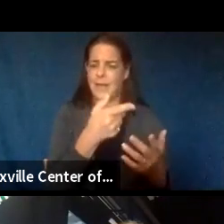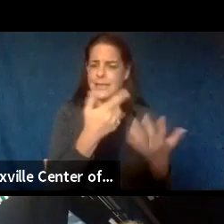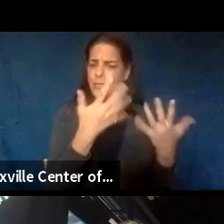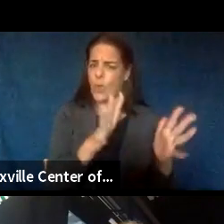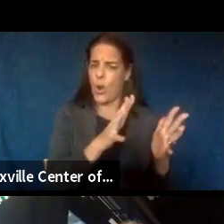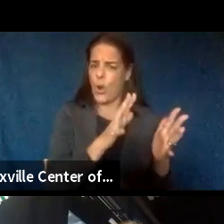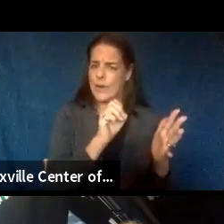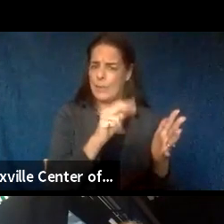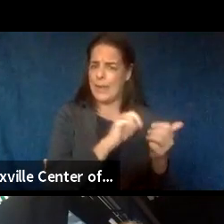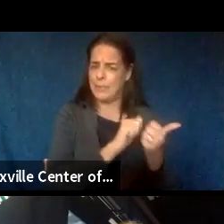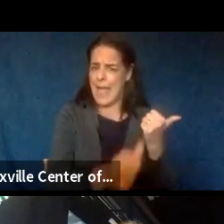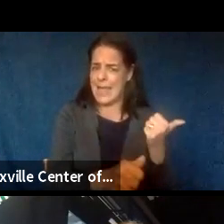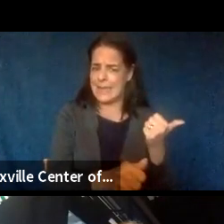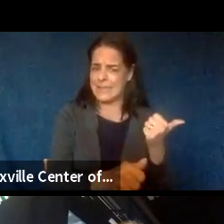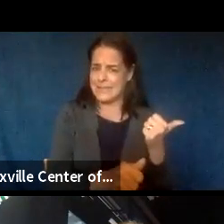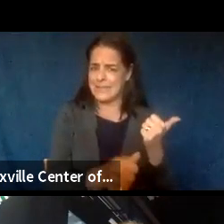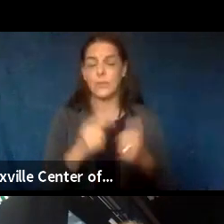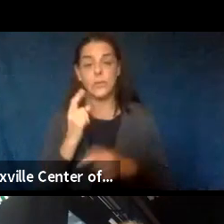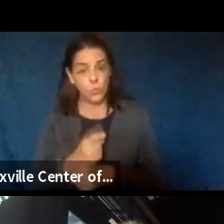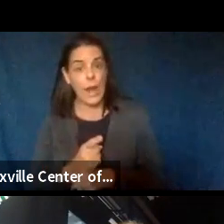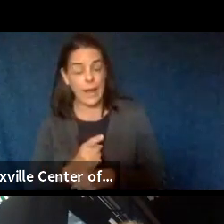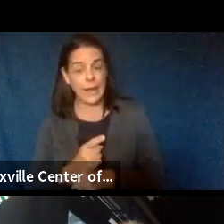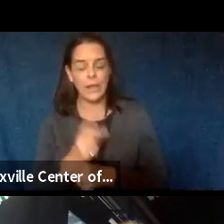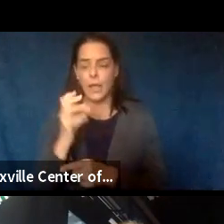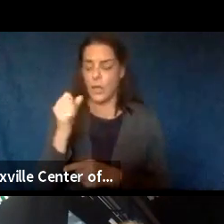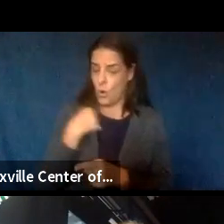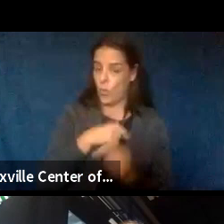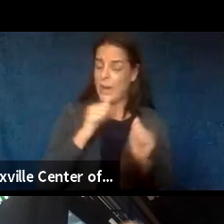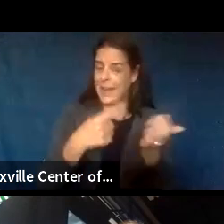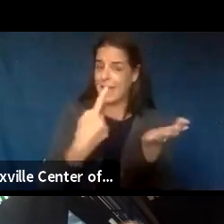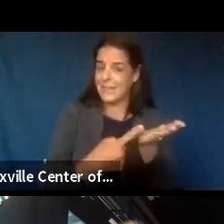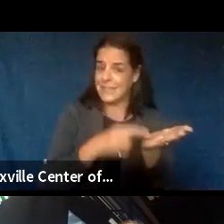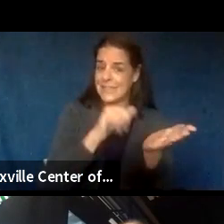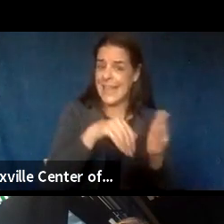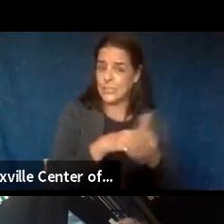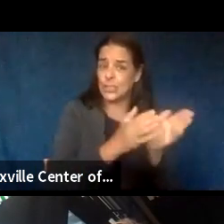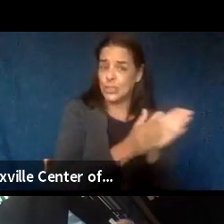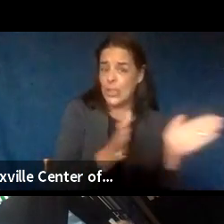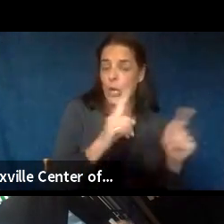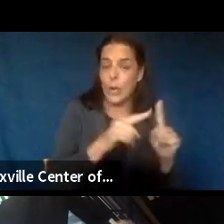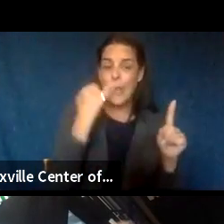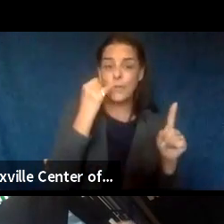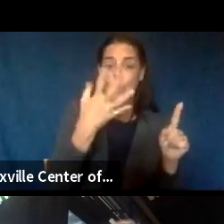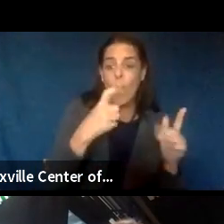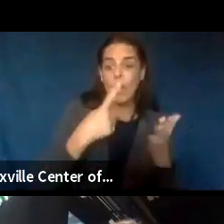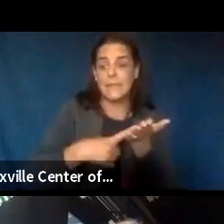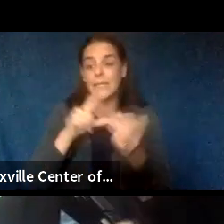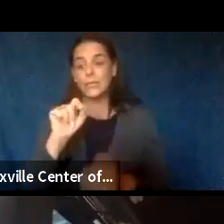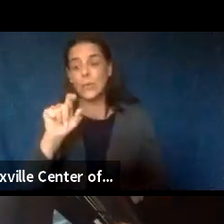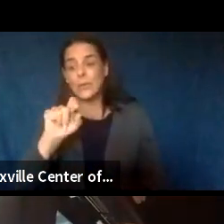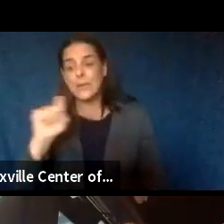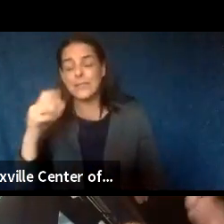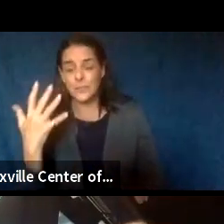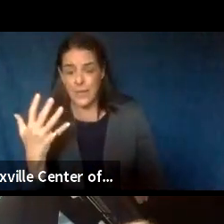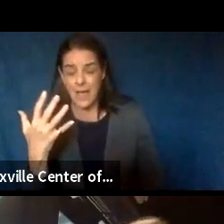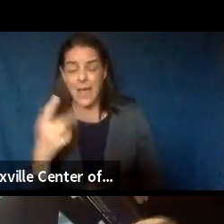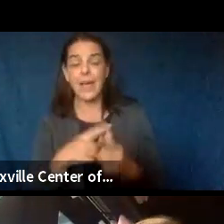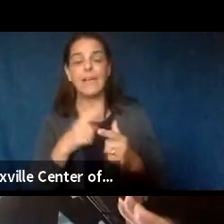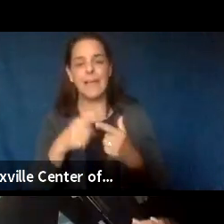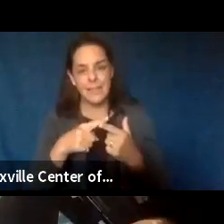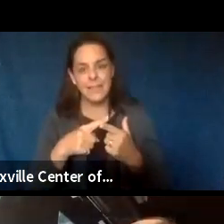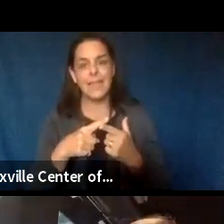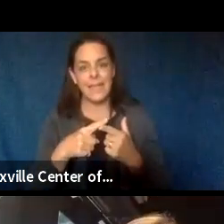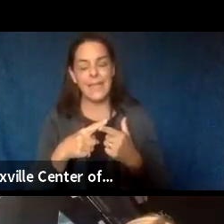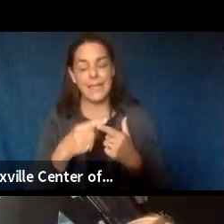already been enacted. Correct. So we can discuss that generally, but if you want to veer into 2020-5, it would be